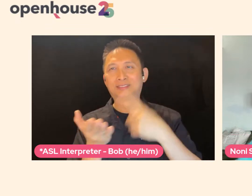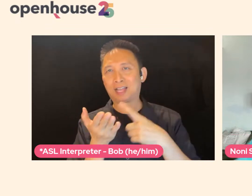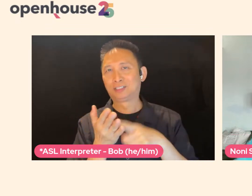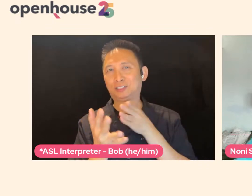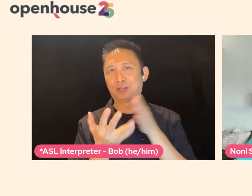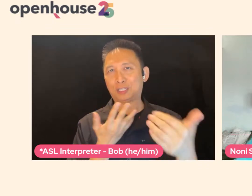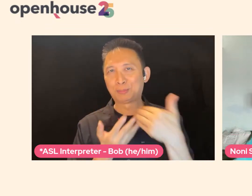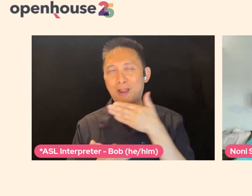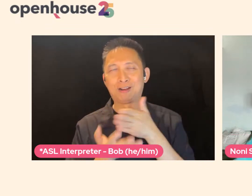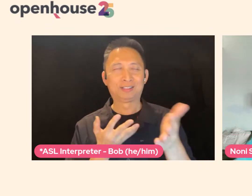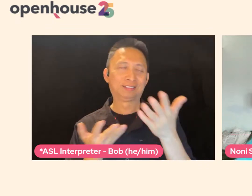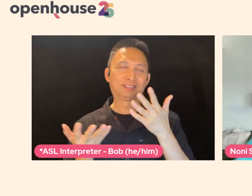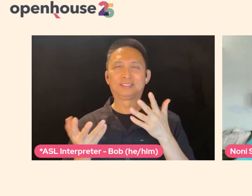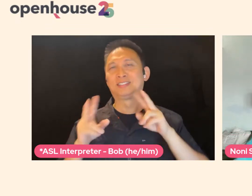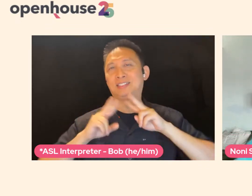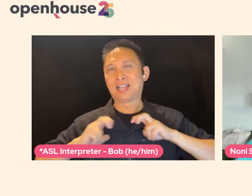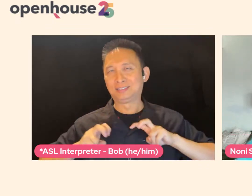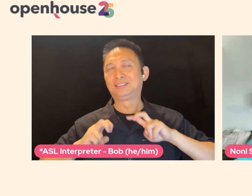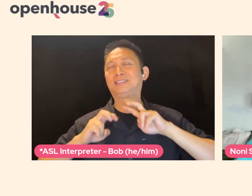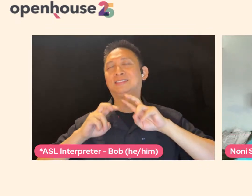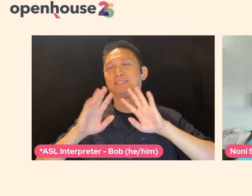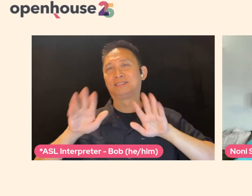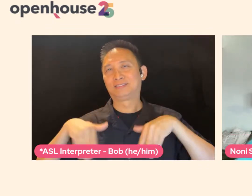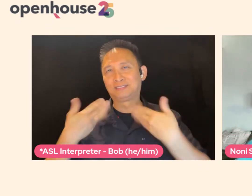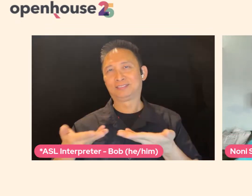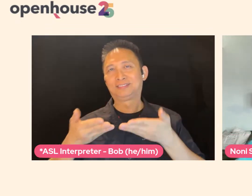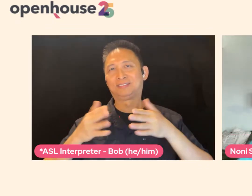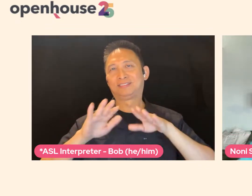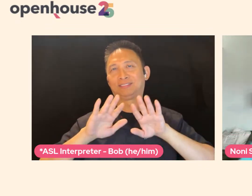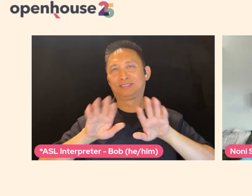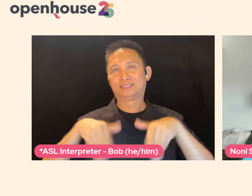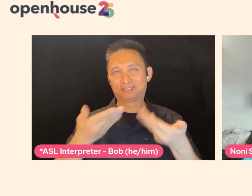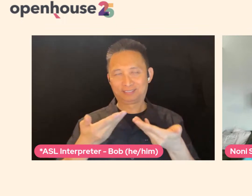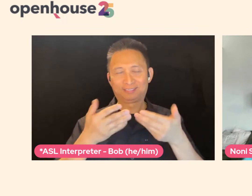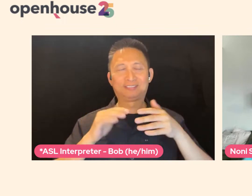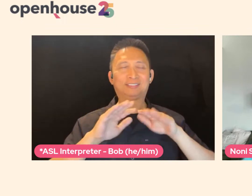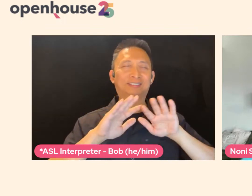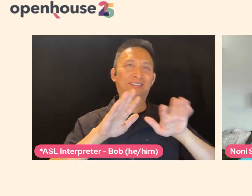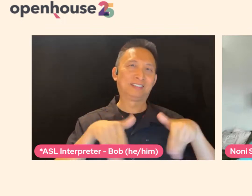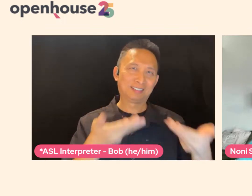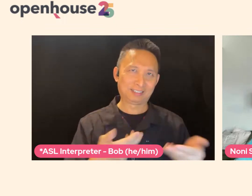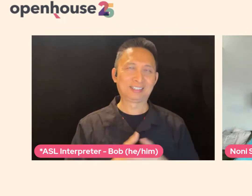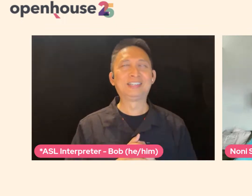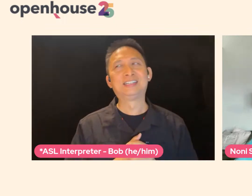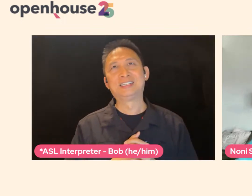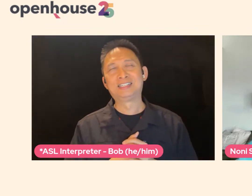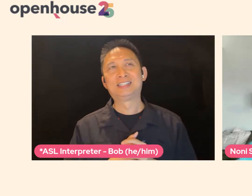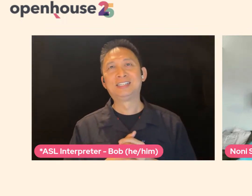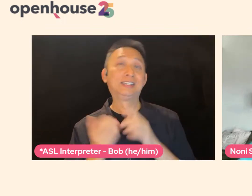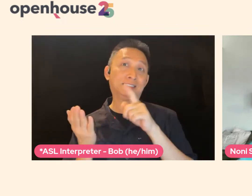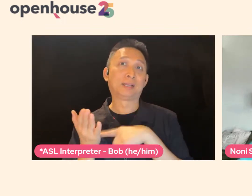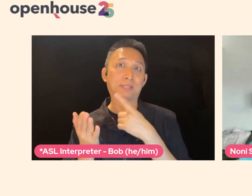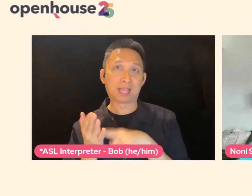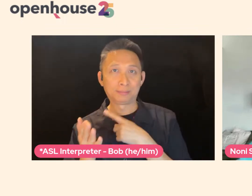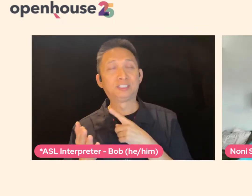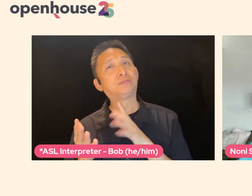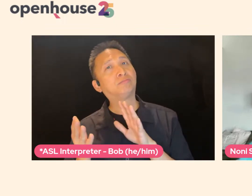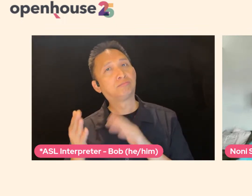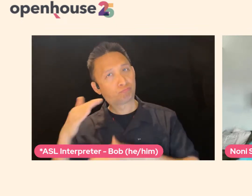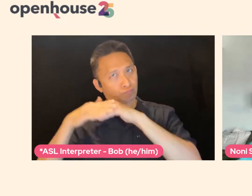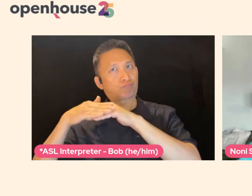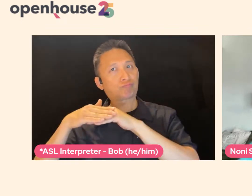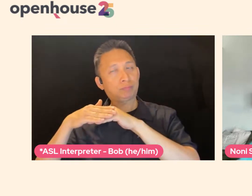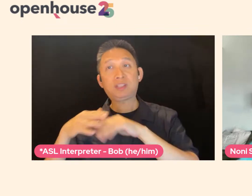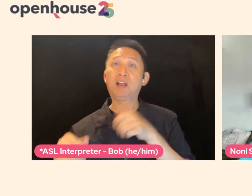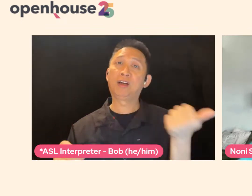as you put it, assess and reassess. Although in some areas there was a boundary there, in other areas we were like, F the